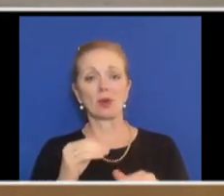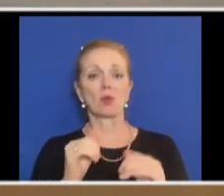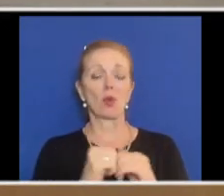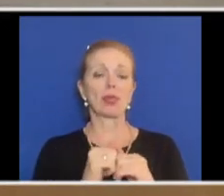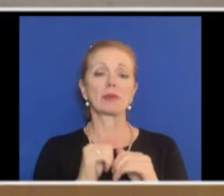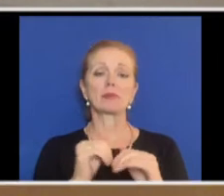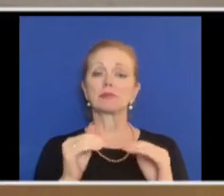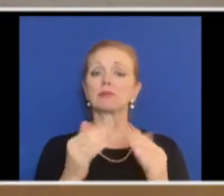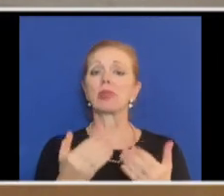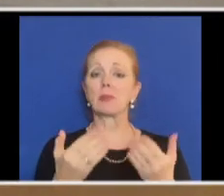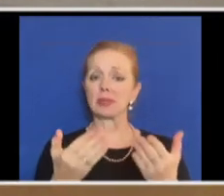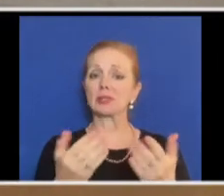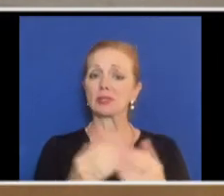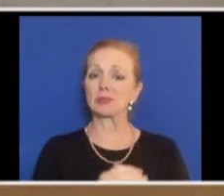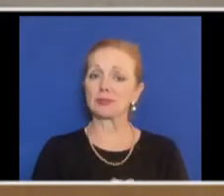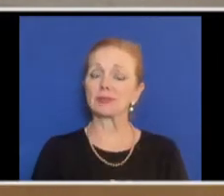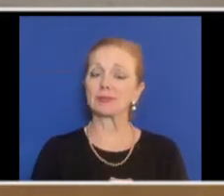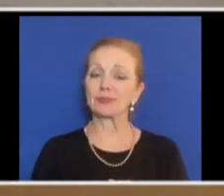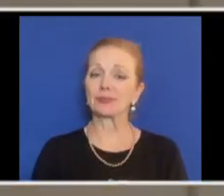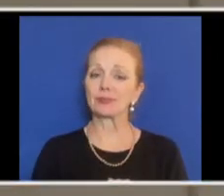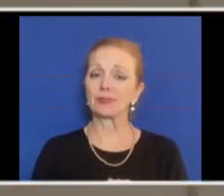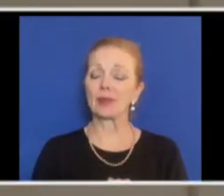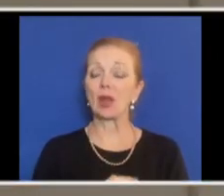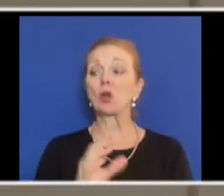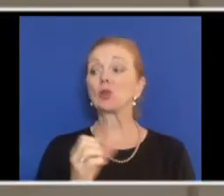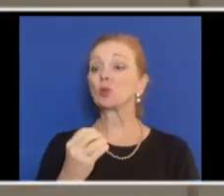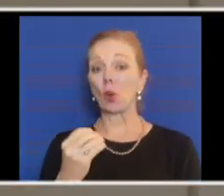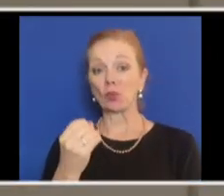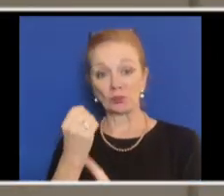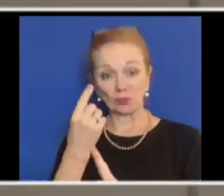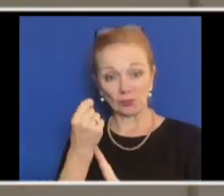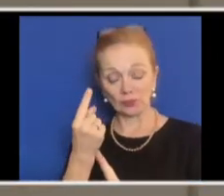petition so the challenge